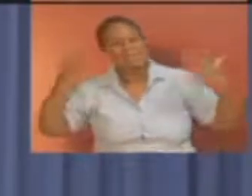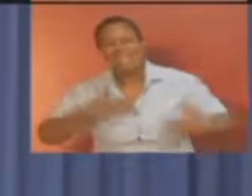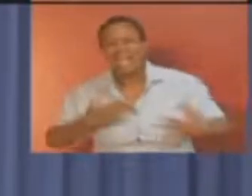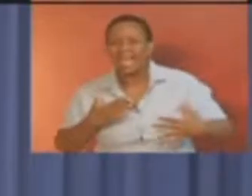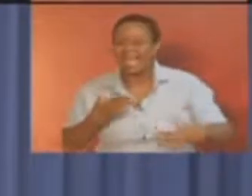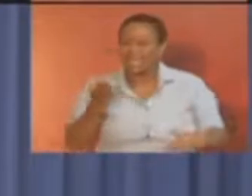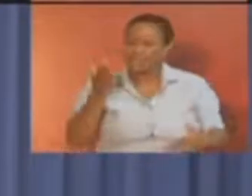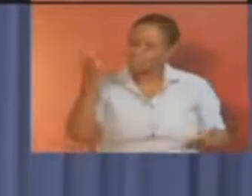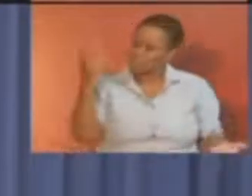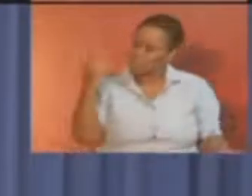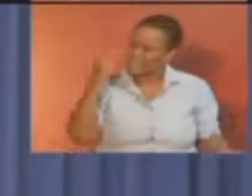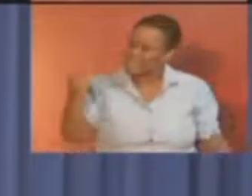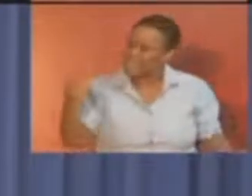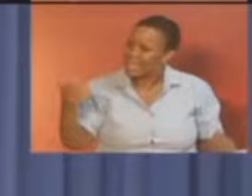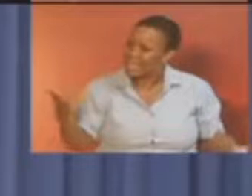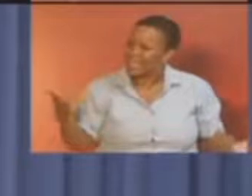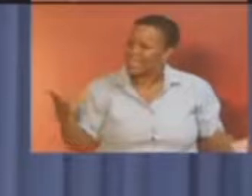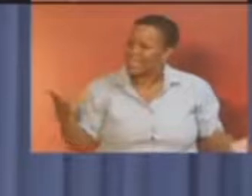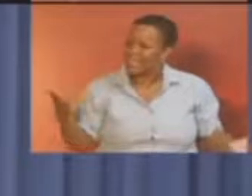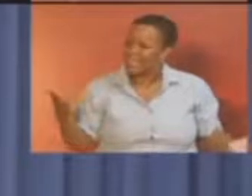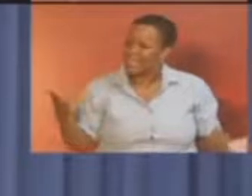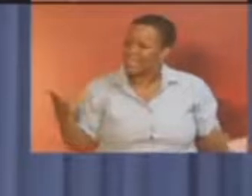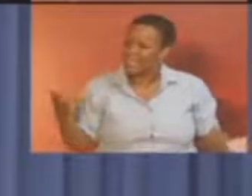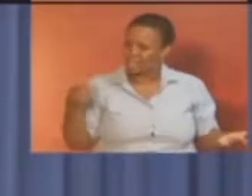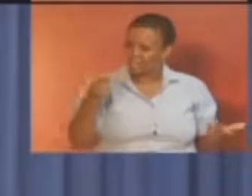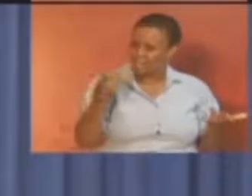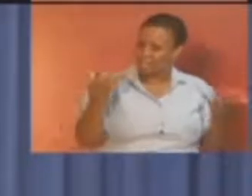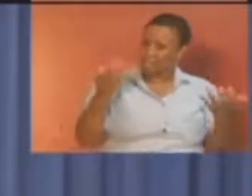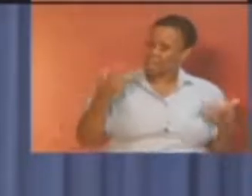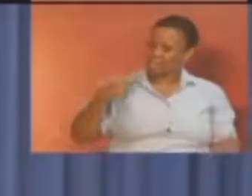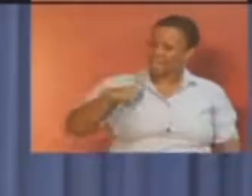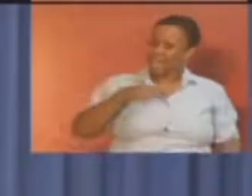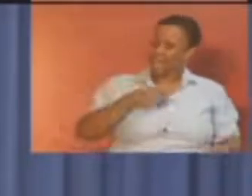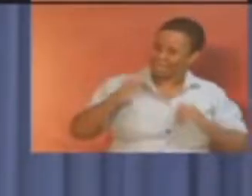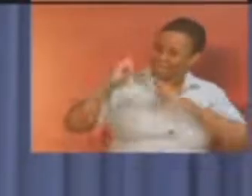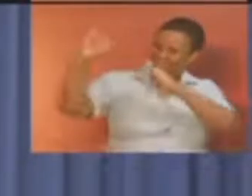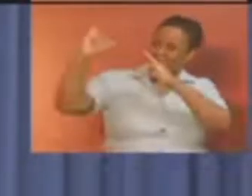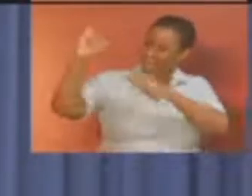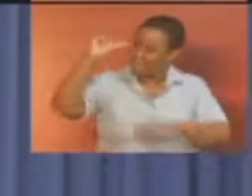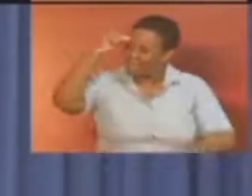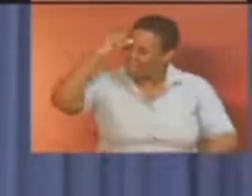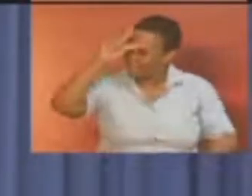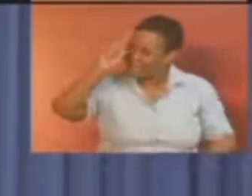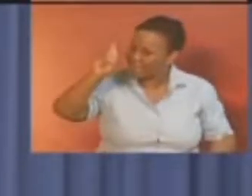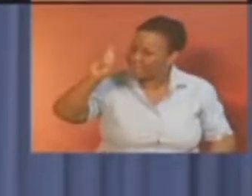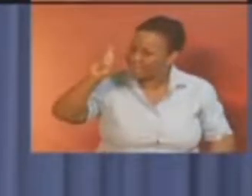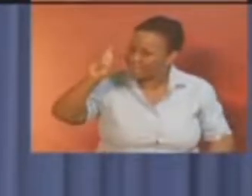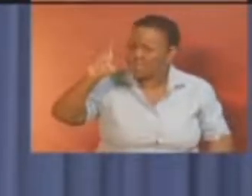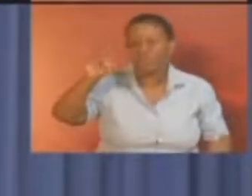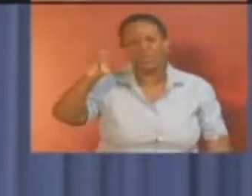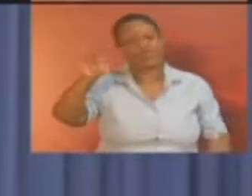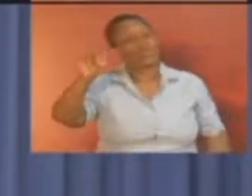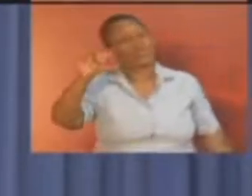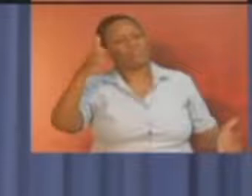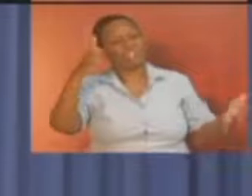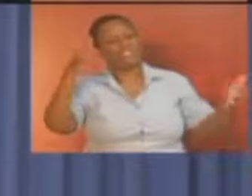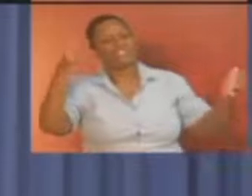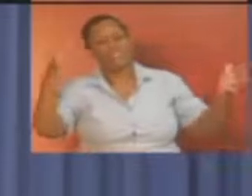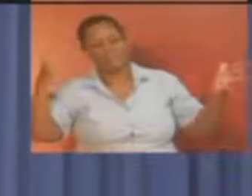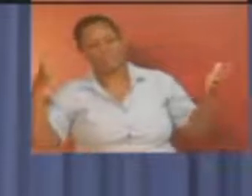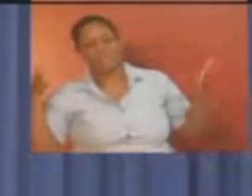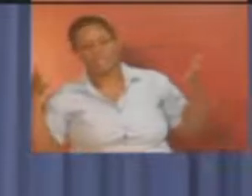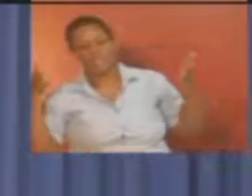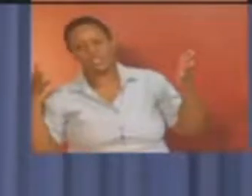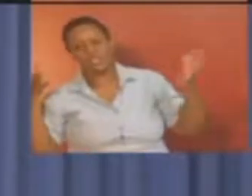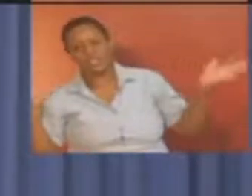has to be associated with doctors, nurses, and technicians. And each